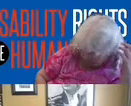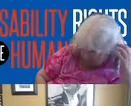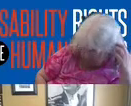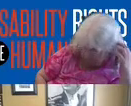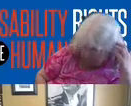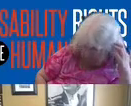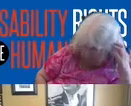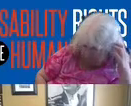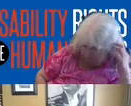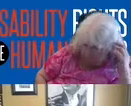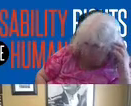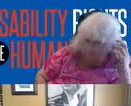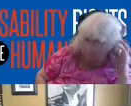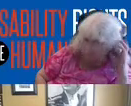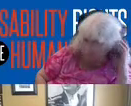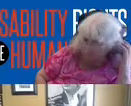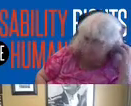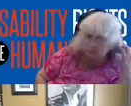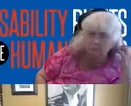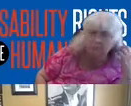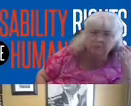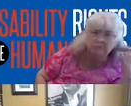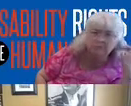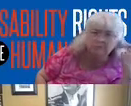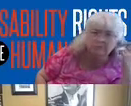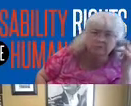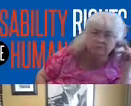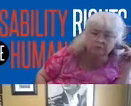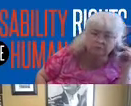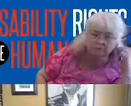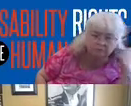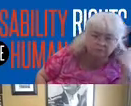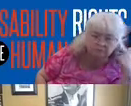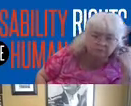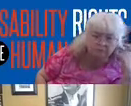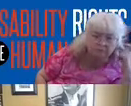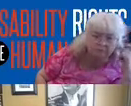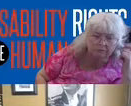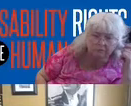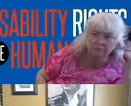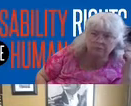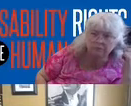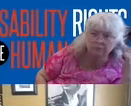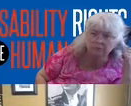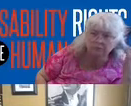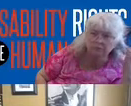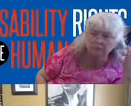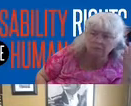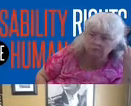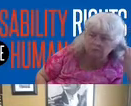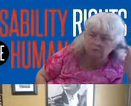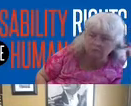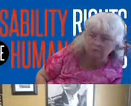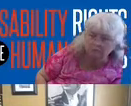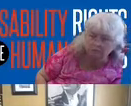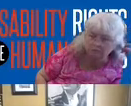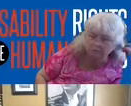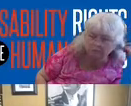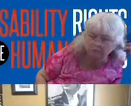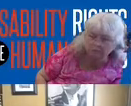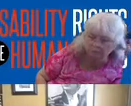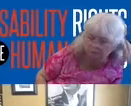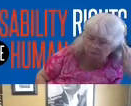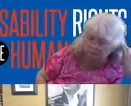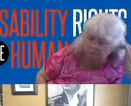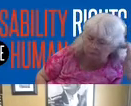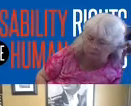Zoom meeting, you'll notice in the top right corner, there's something that says gallery view, and it has a bunch of dots next to it. This